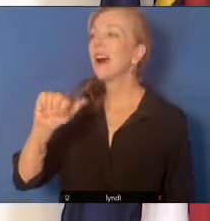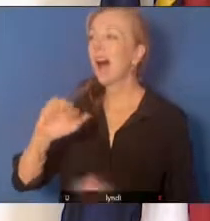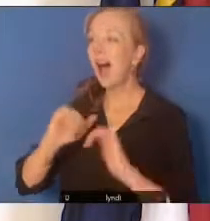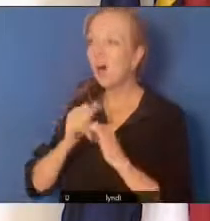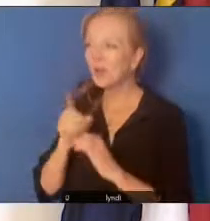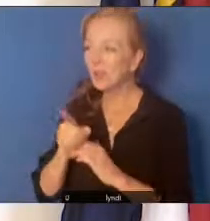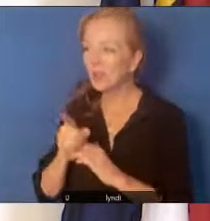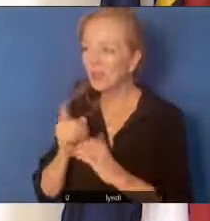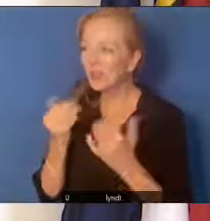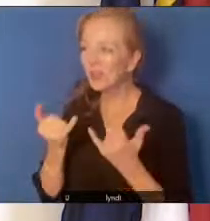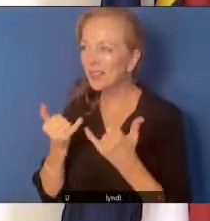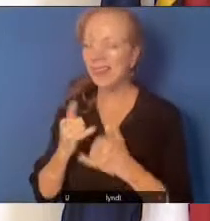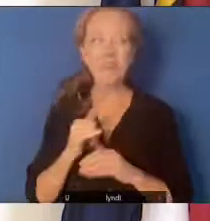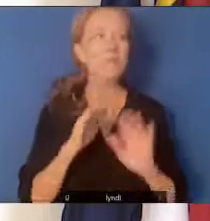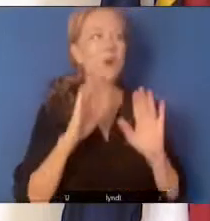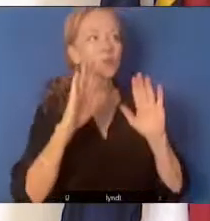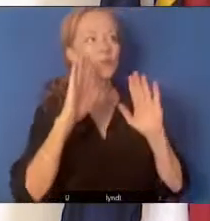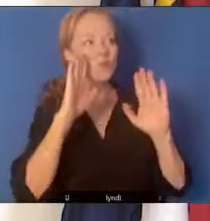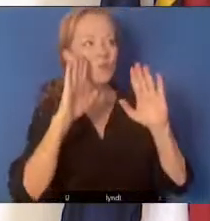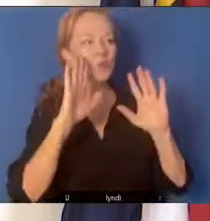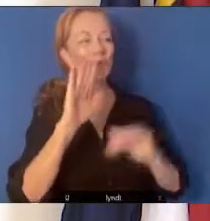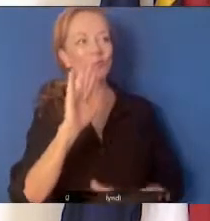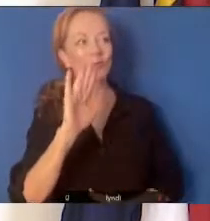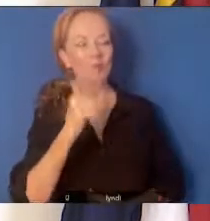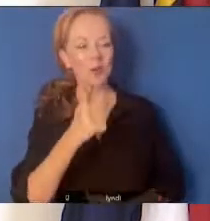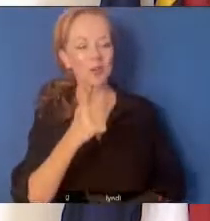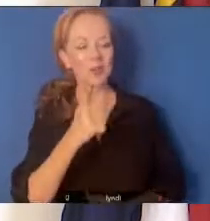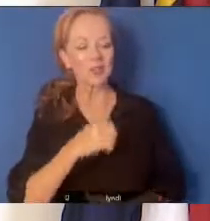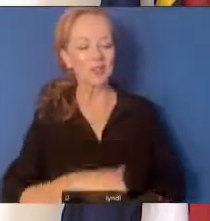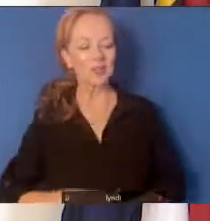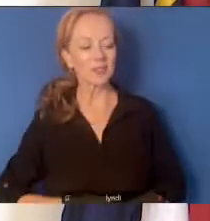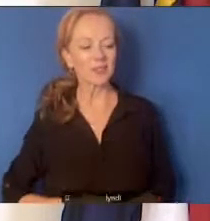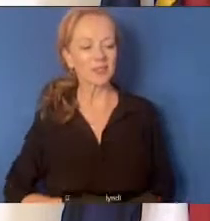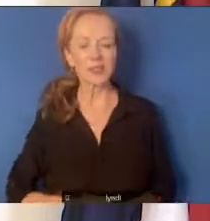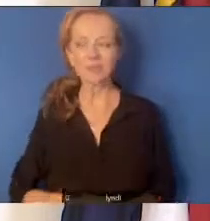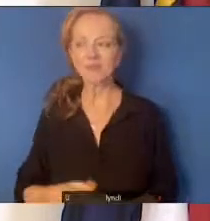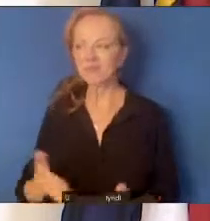I am great. How are you? What do you have for us?